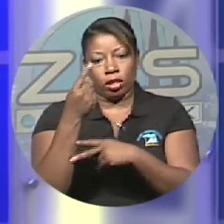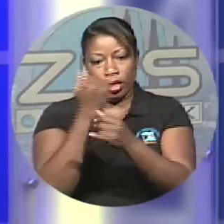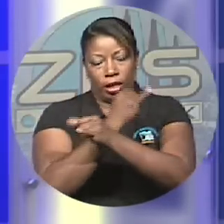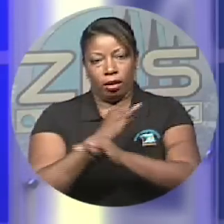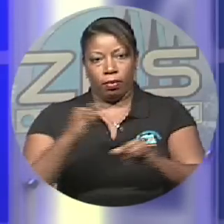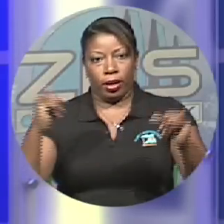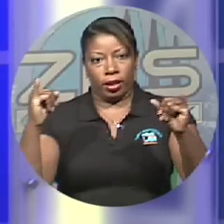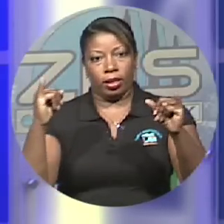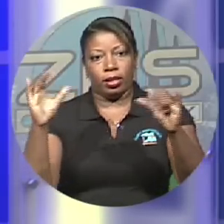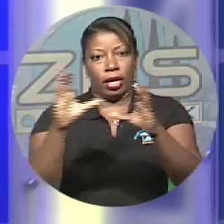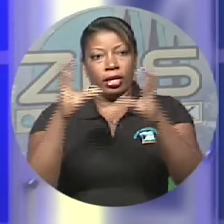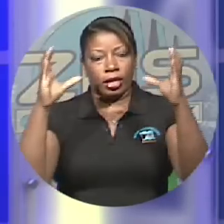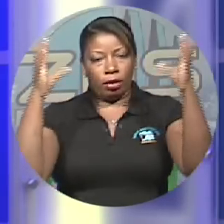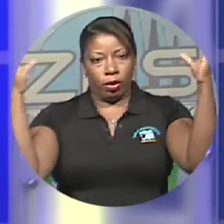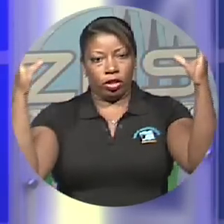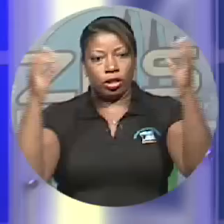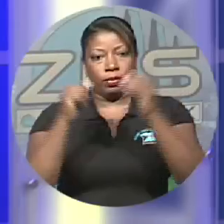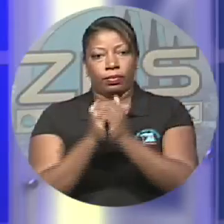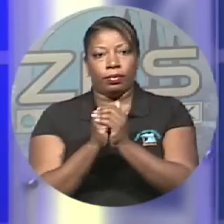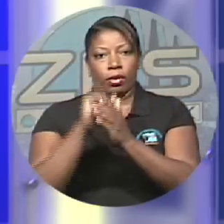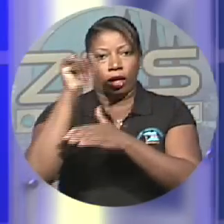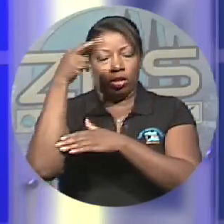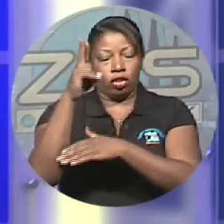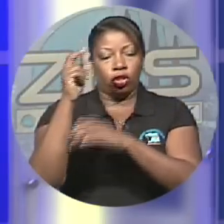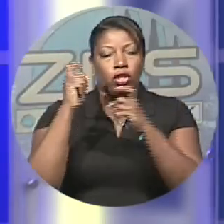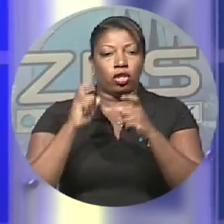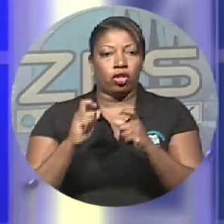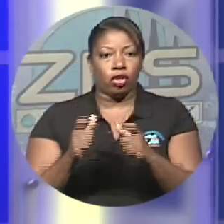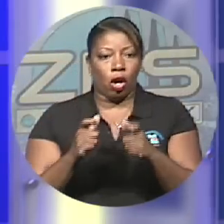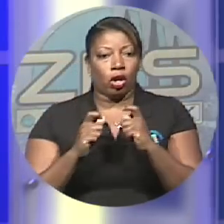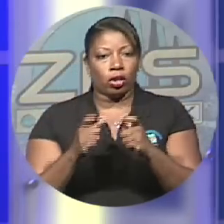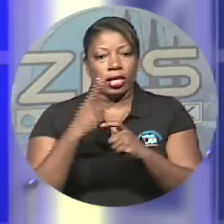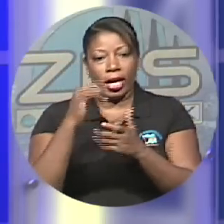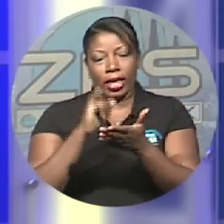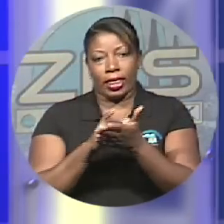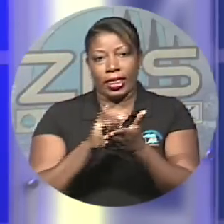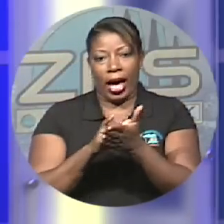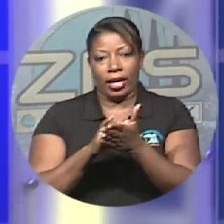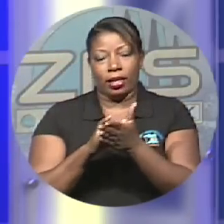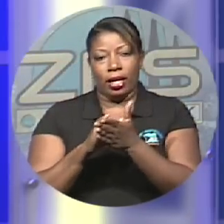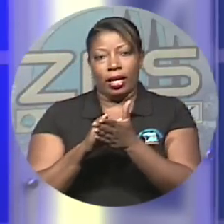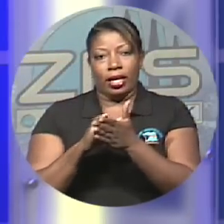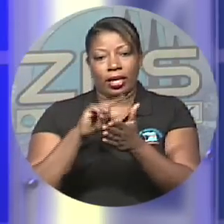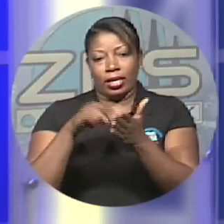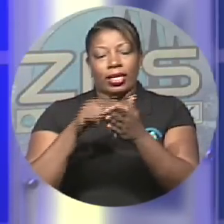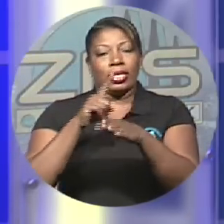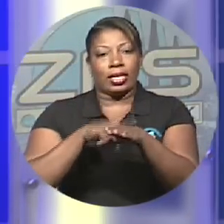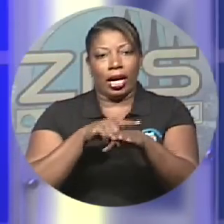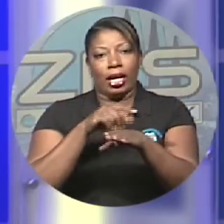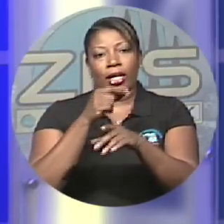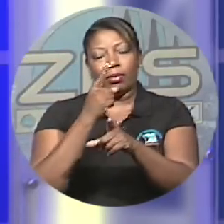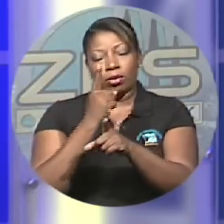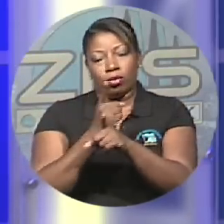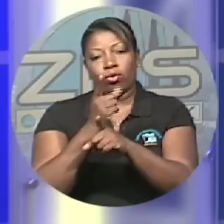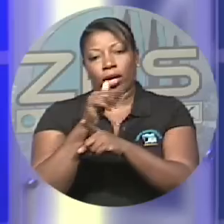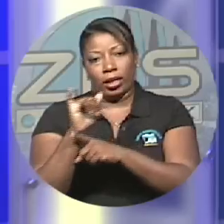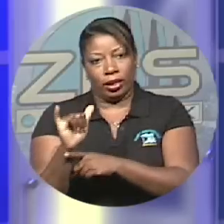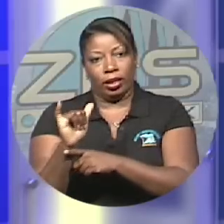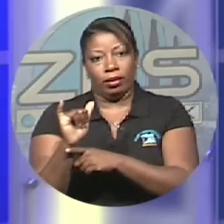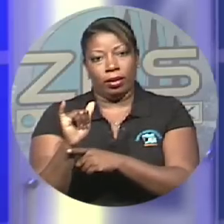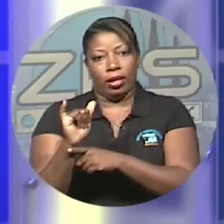Independence Celebration activities. Now, Junior Junkanoo coordinator Henry Higgins says the visit is timely and will provide clean, wholesome entertainment for